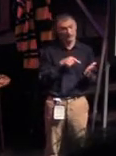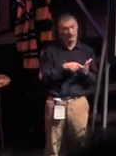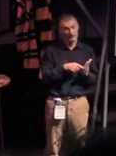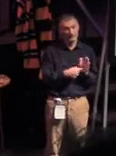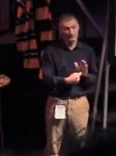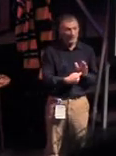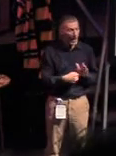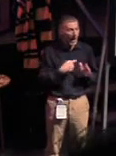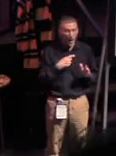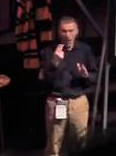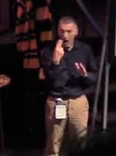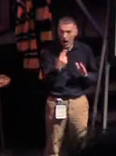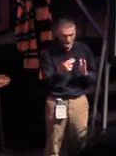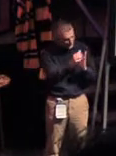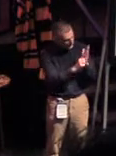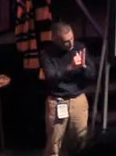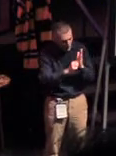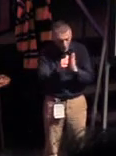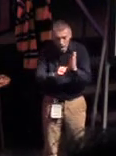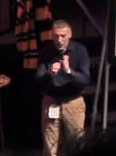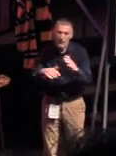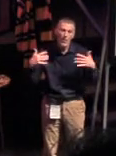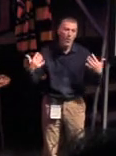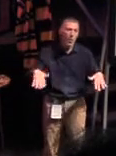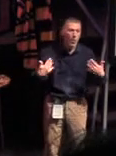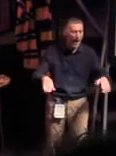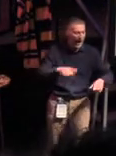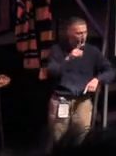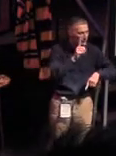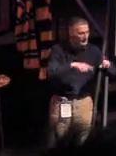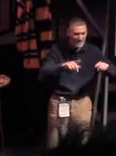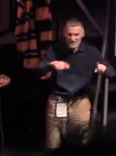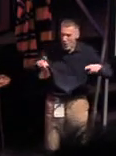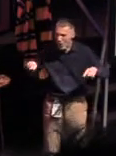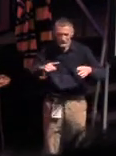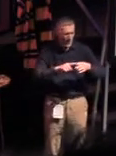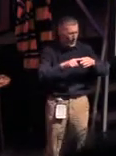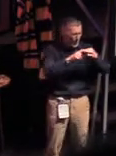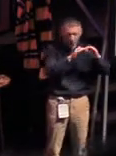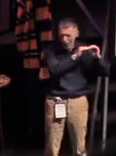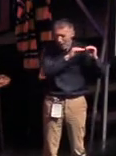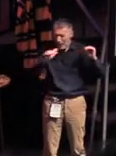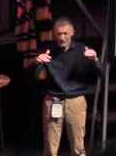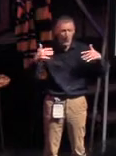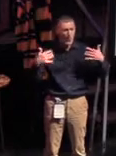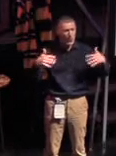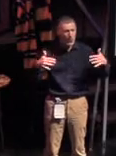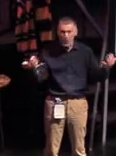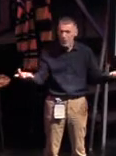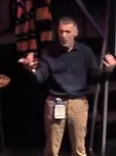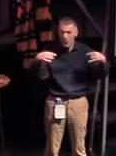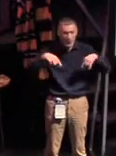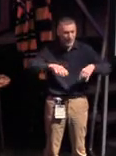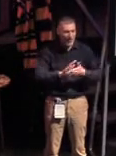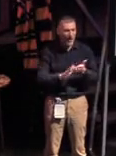it's cracking. I'm absolutely over the moon with the range, diversity, quality of the shows that we've been able to bring here to Hull. We're really, really